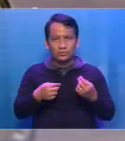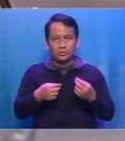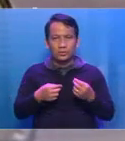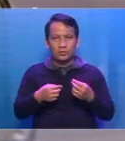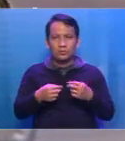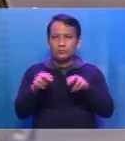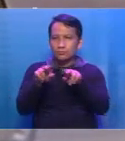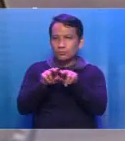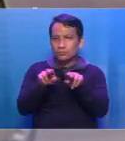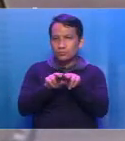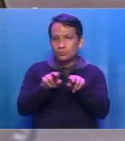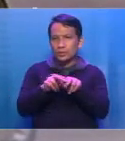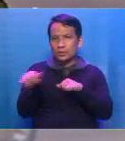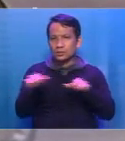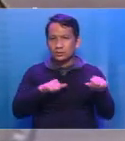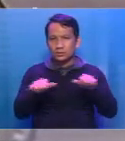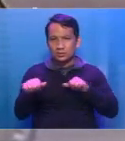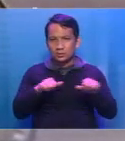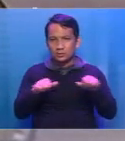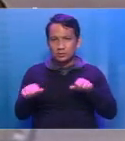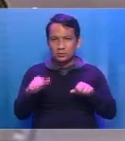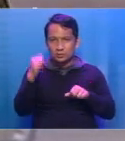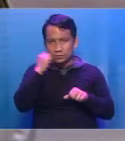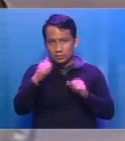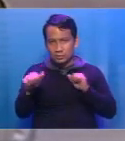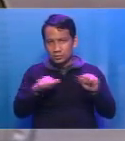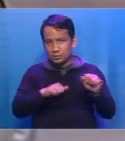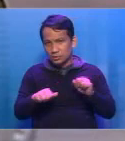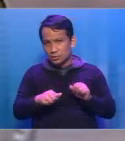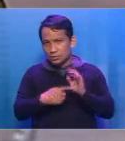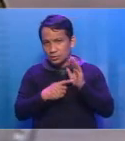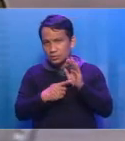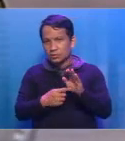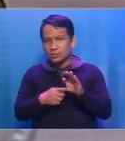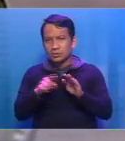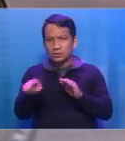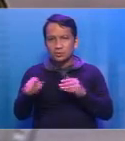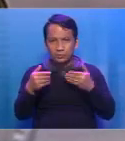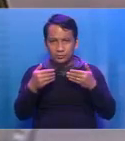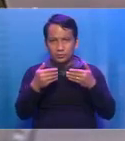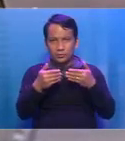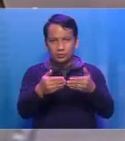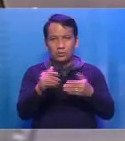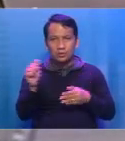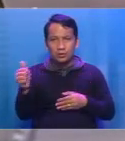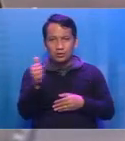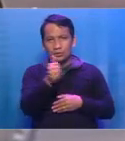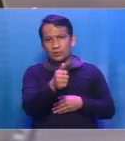usual activities, your daily activities in the pursuant of your